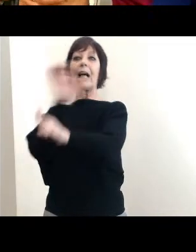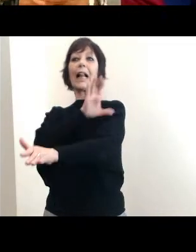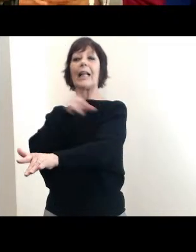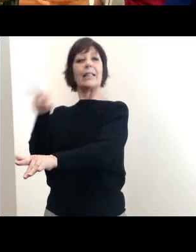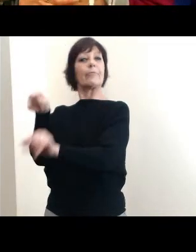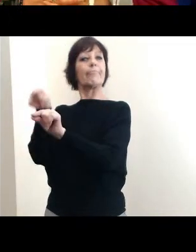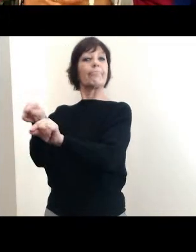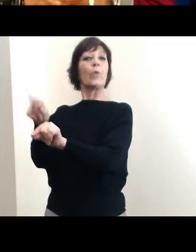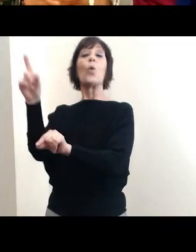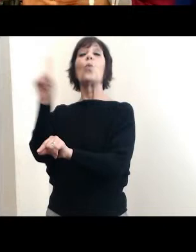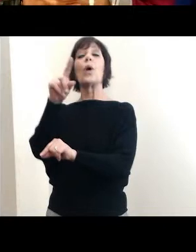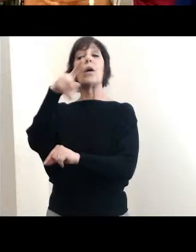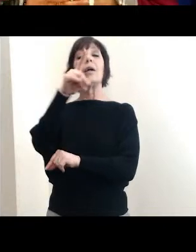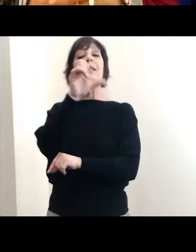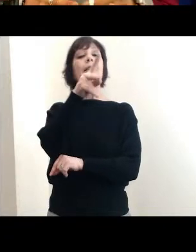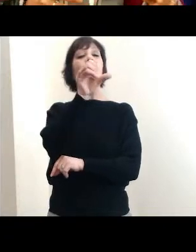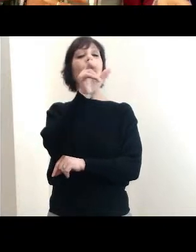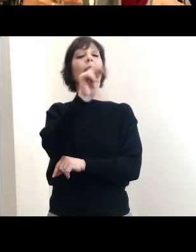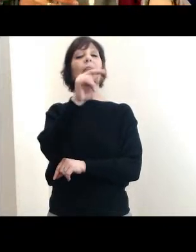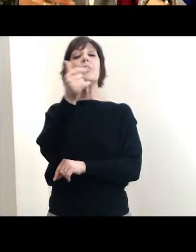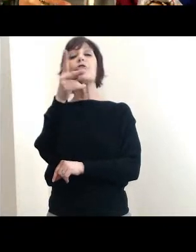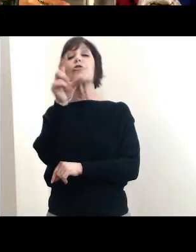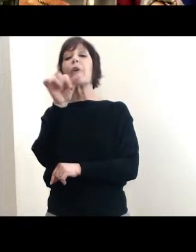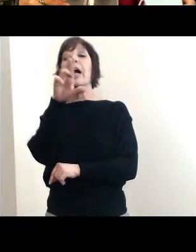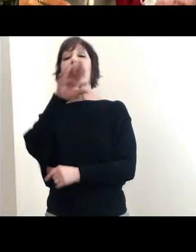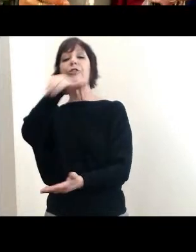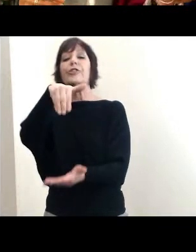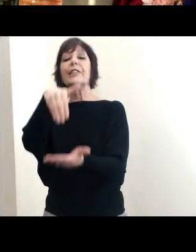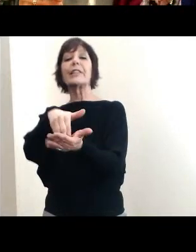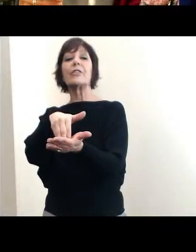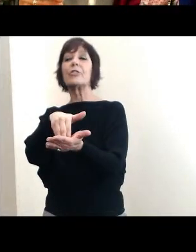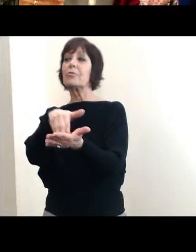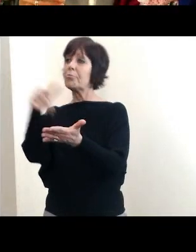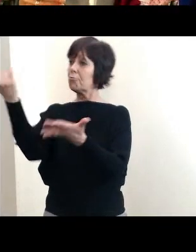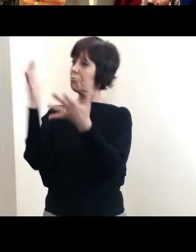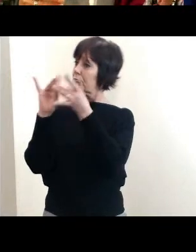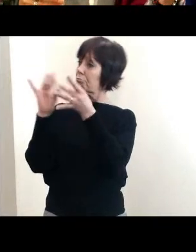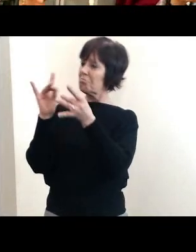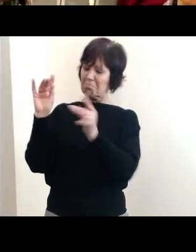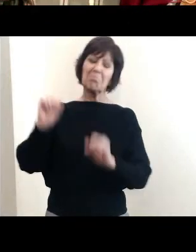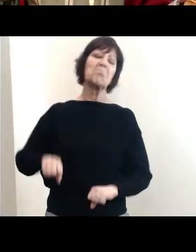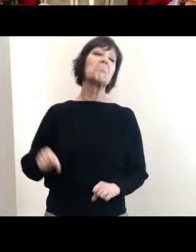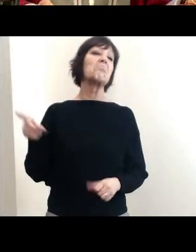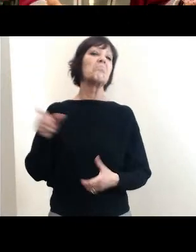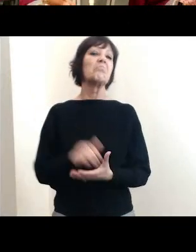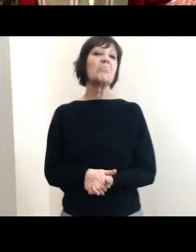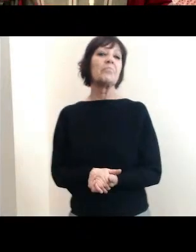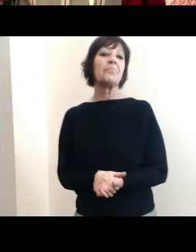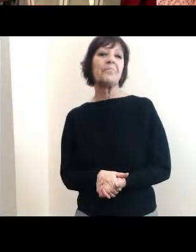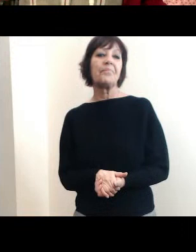the Delavan-Grider Center, and I will let do you want to talk about that, or you want me to talk about that?